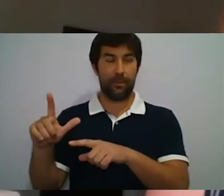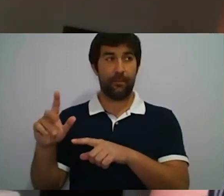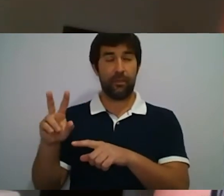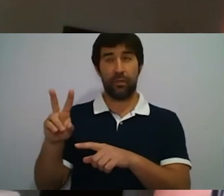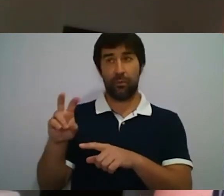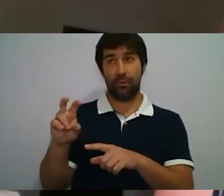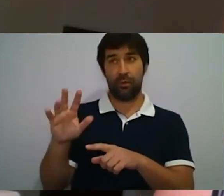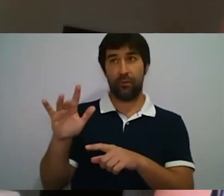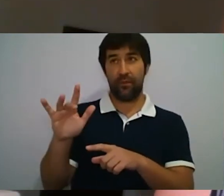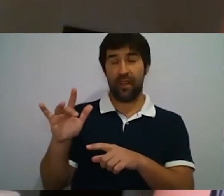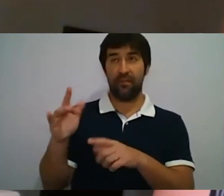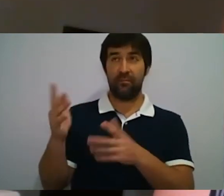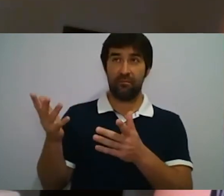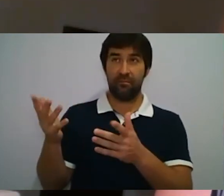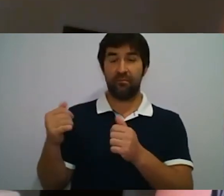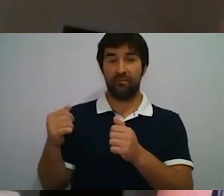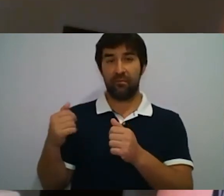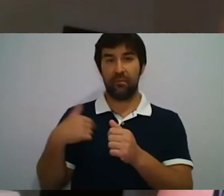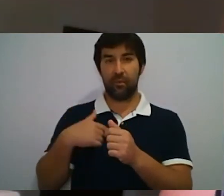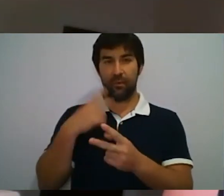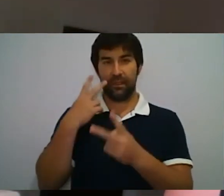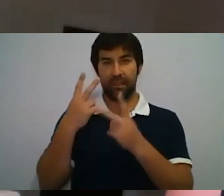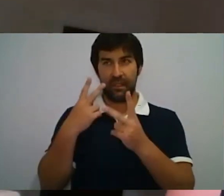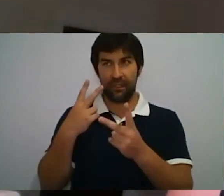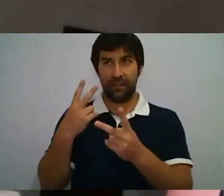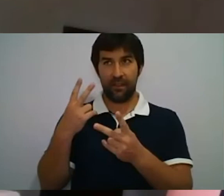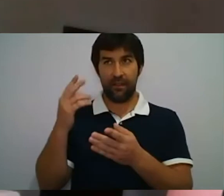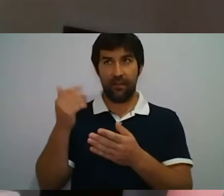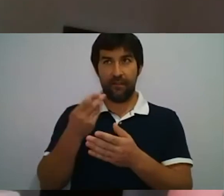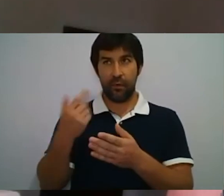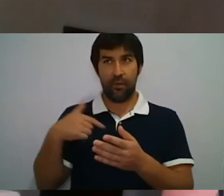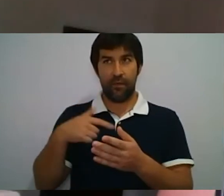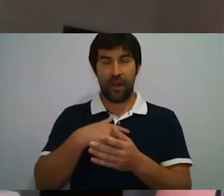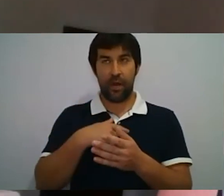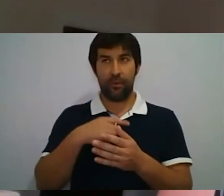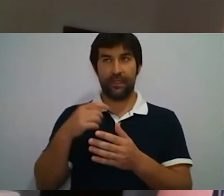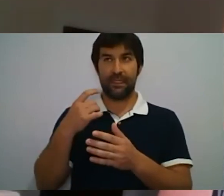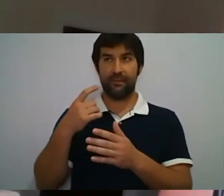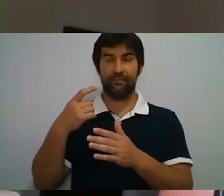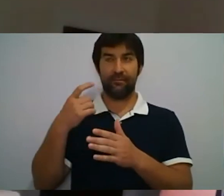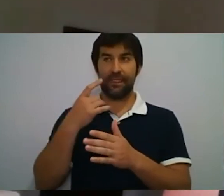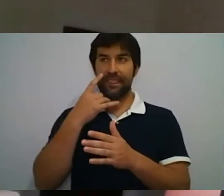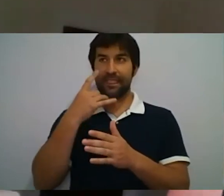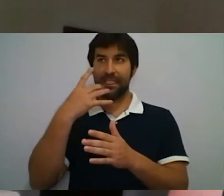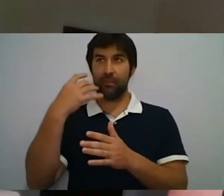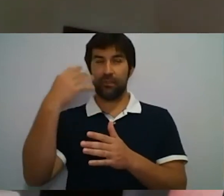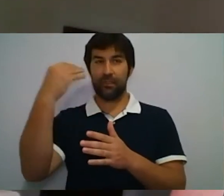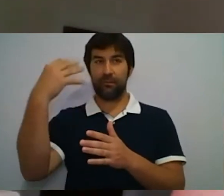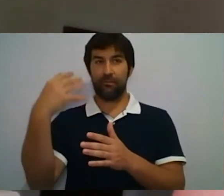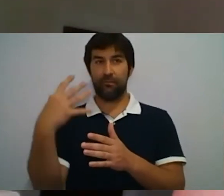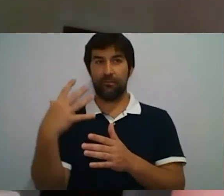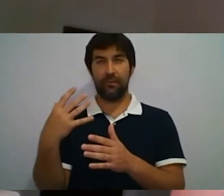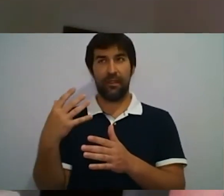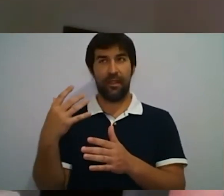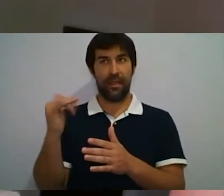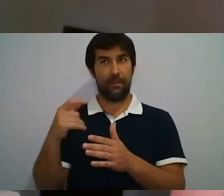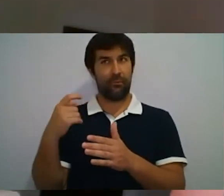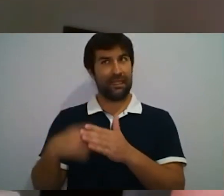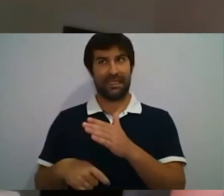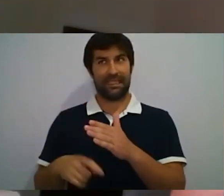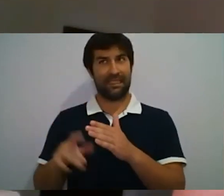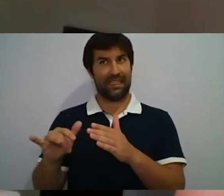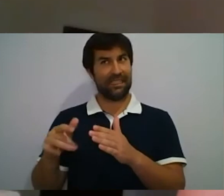landslide, we really are looking at $600,000 to about $1.5 million. So